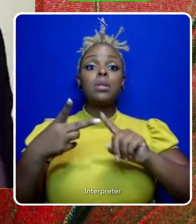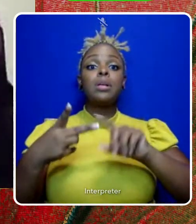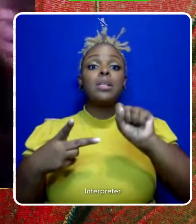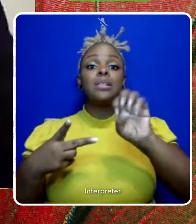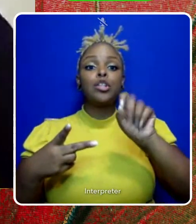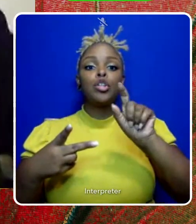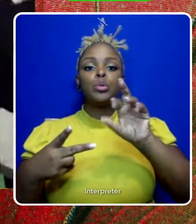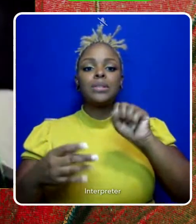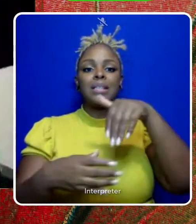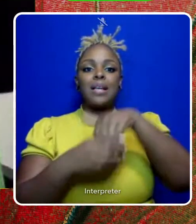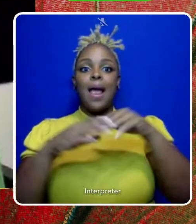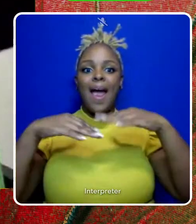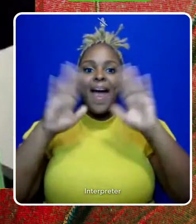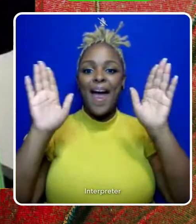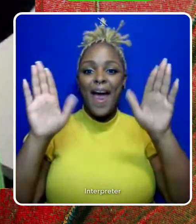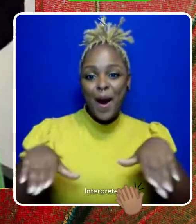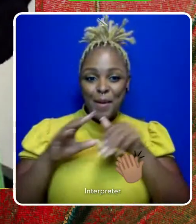Oh.